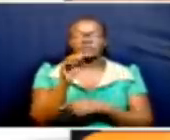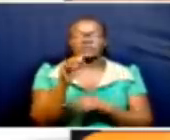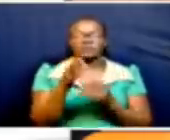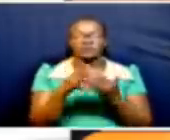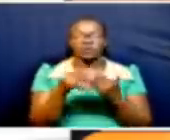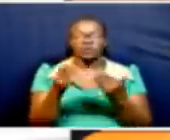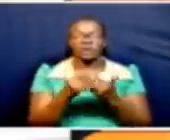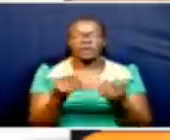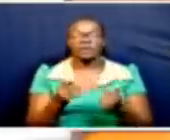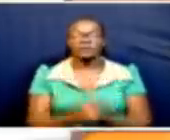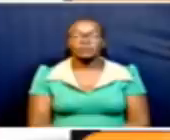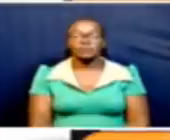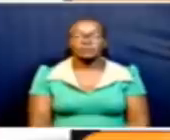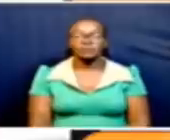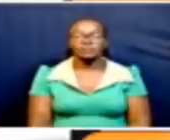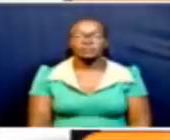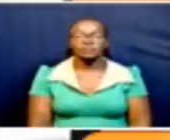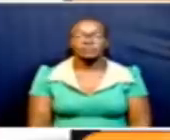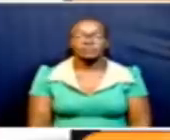That is